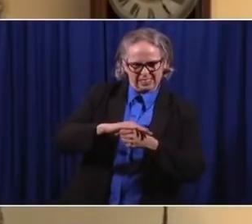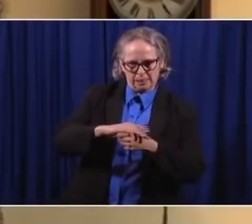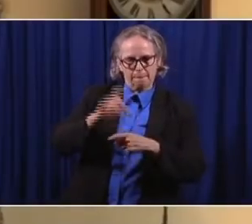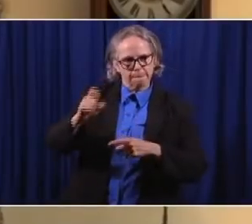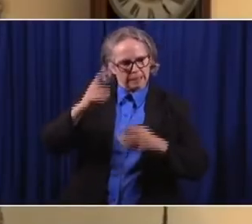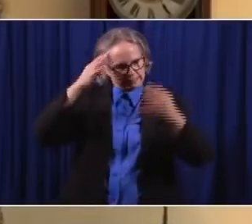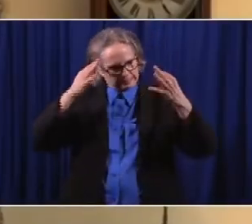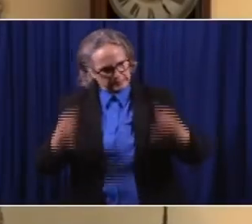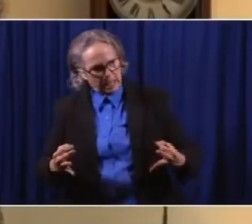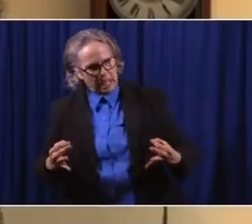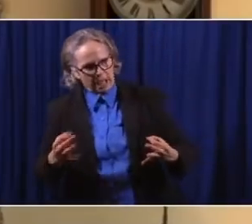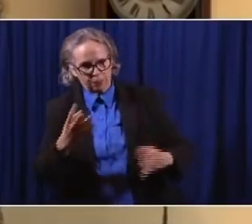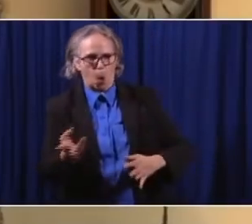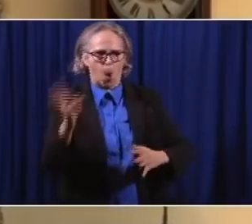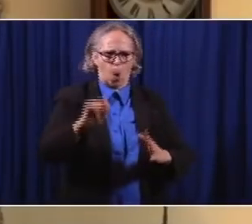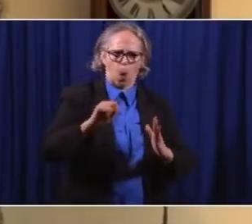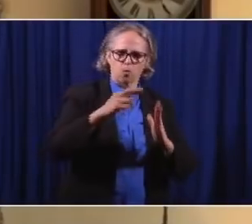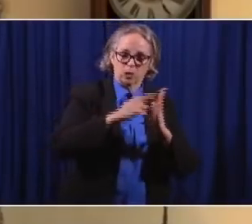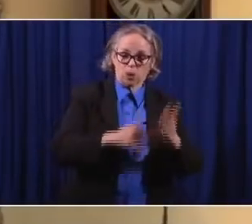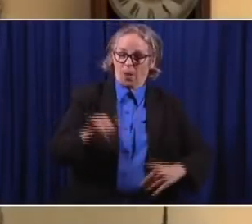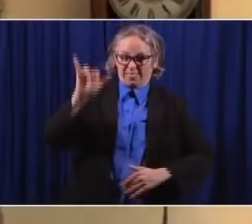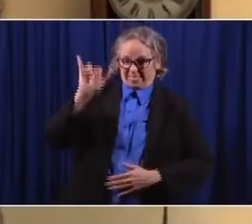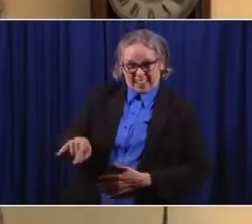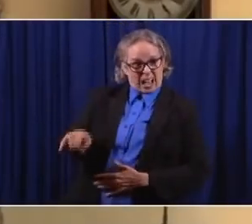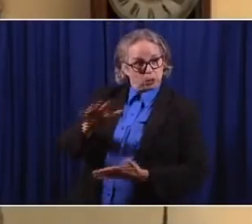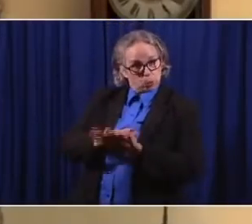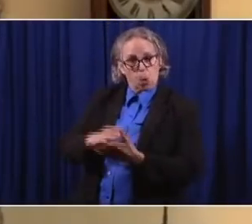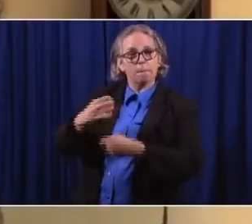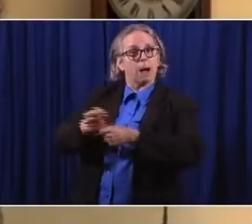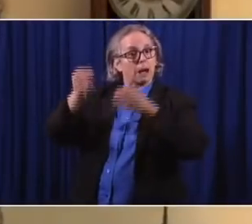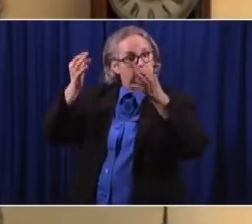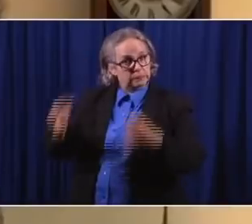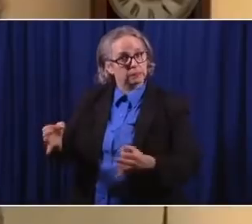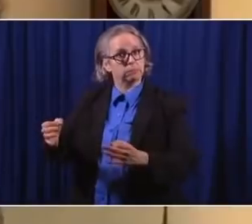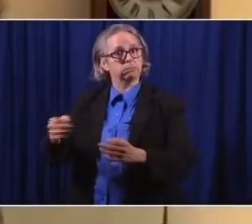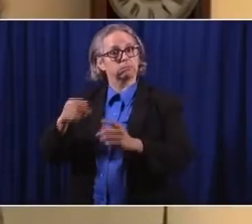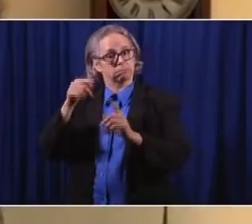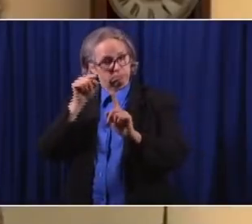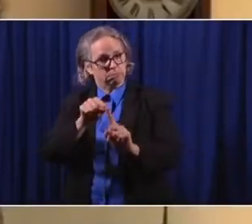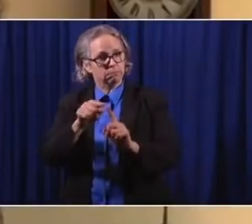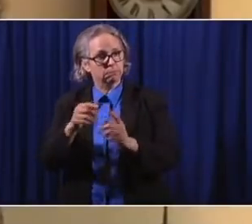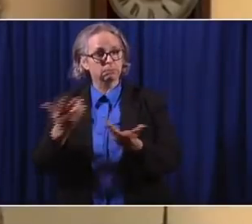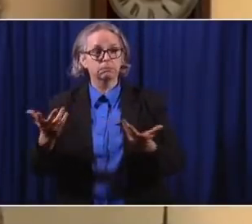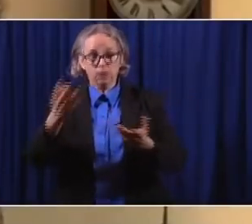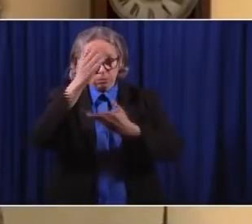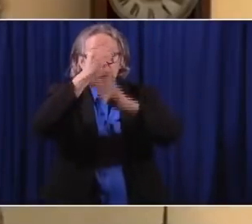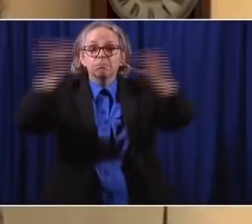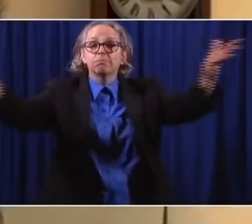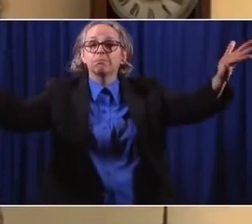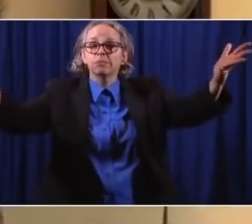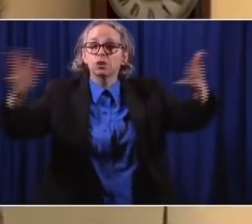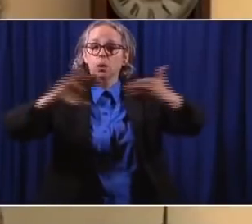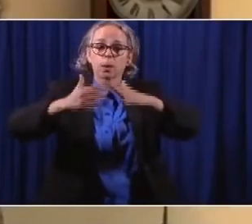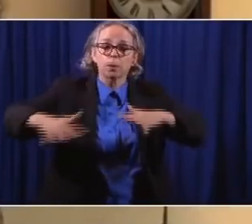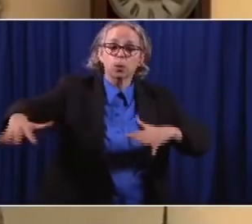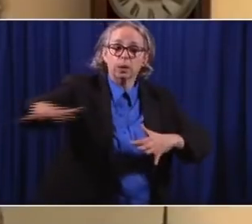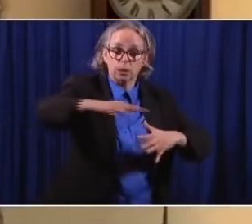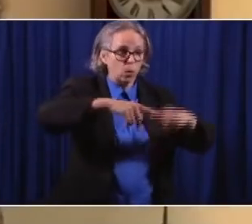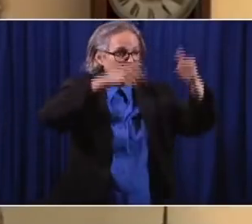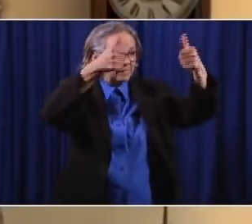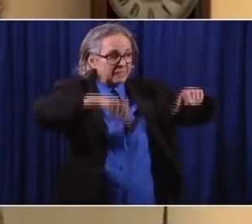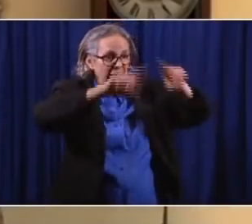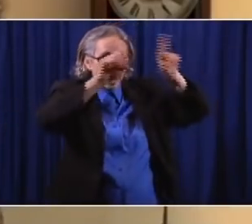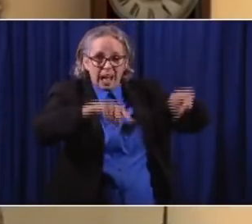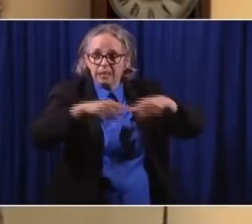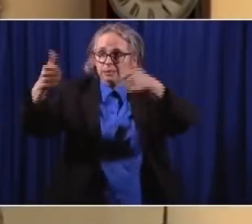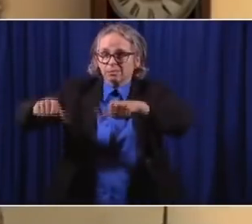school, they made a decision. We announced that. Then we looked at starting sports. How are we going to make sports